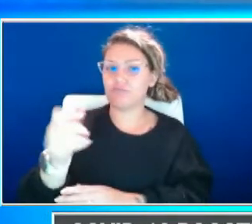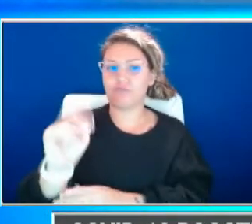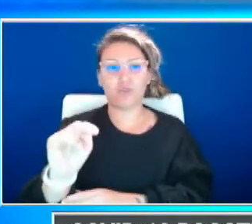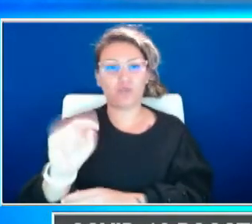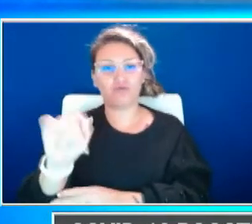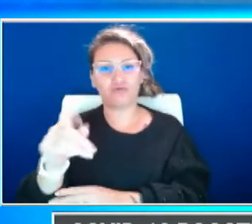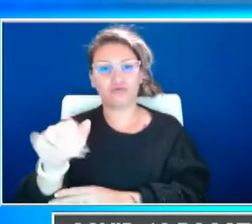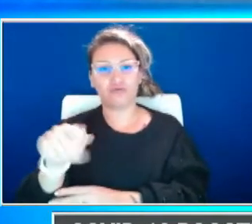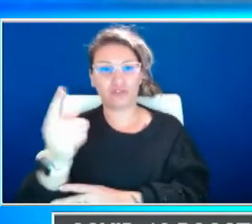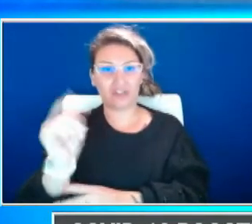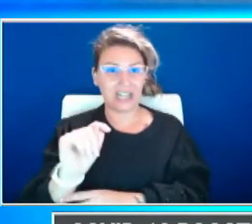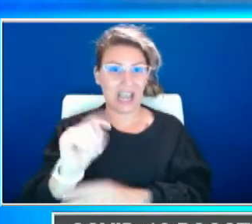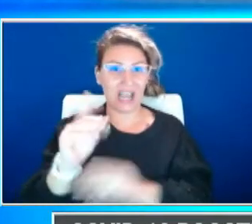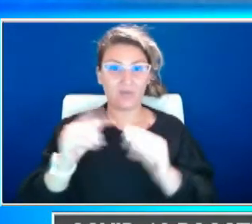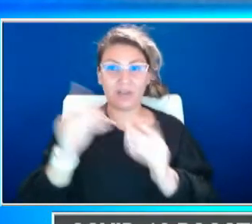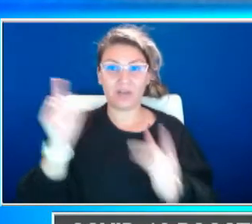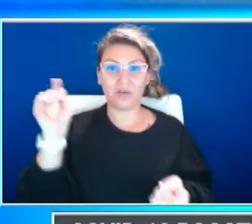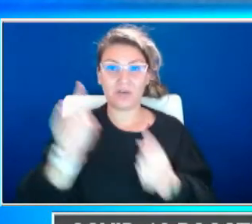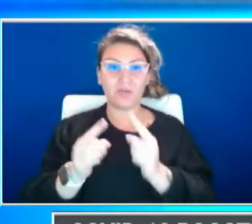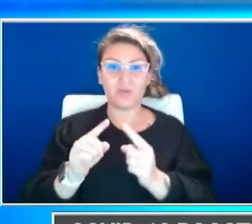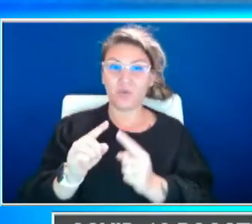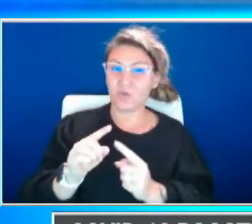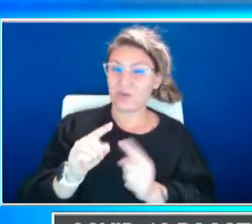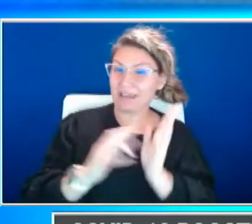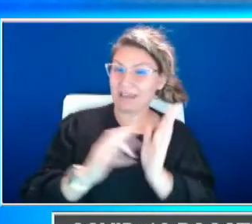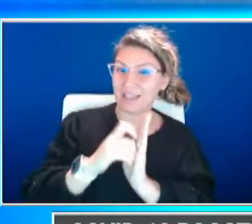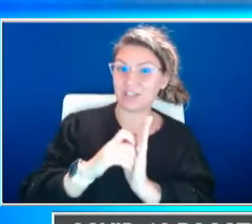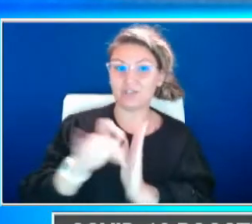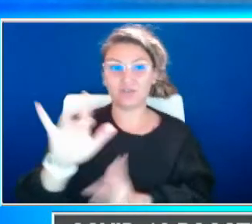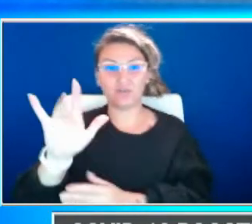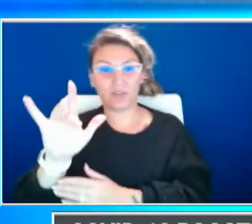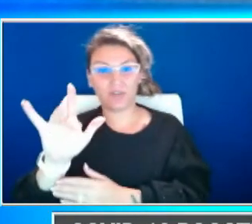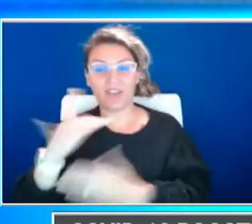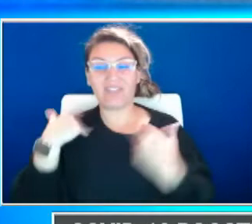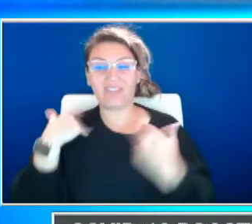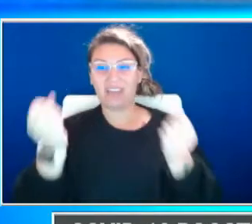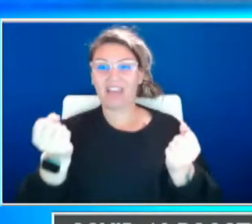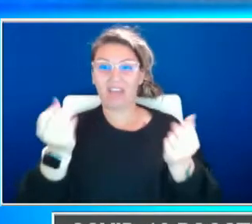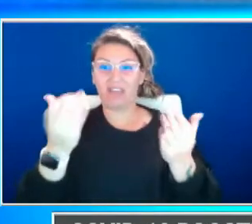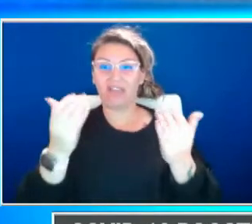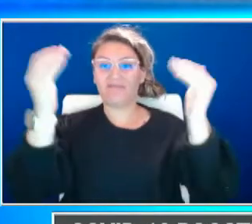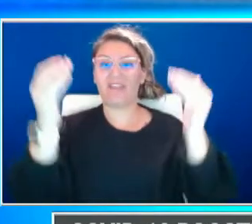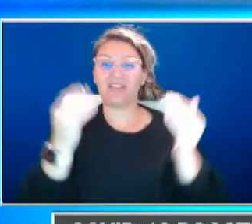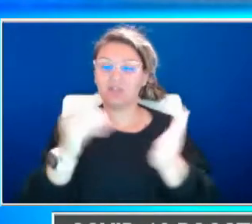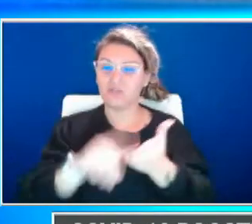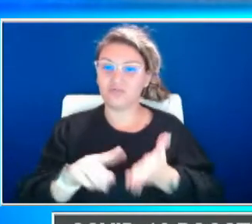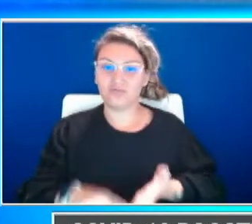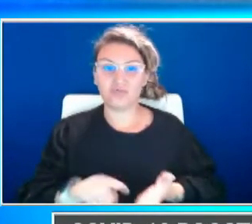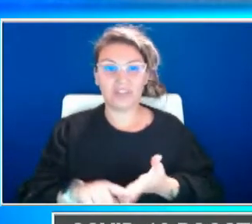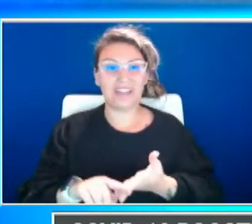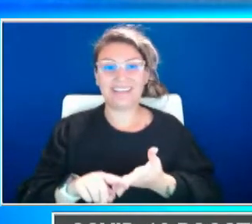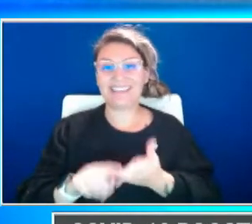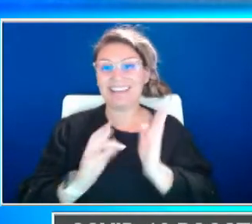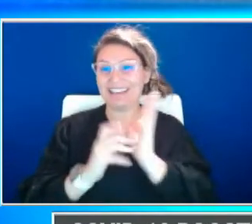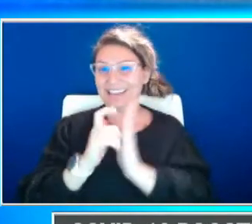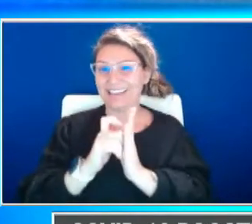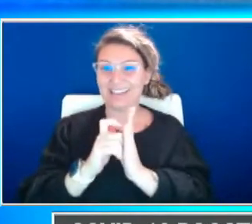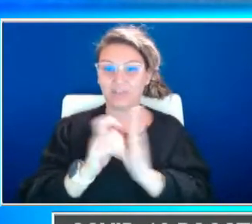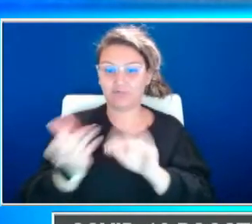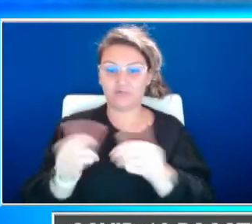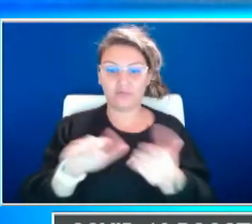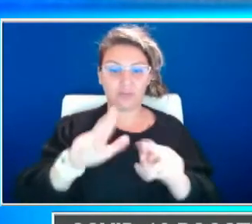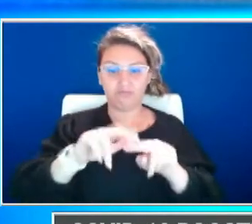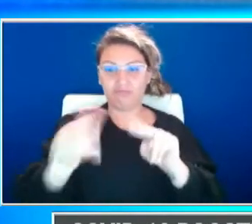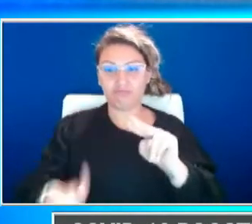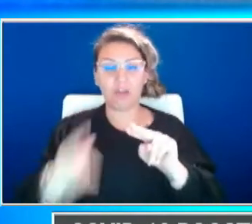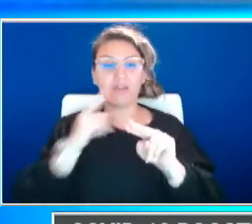just 25 years. The Coalition for Health Advances and Research Foundation says cancer deaths have fallen already